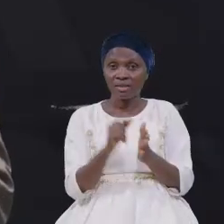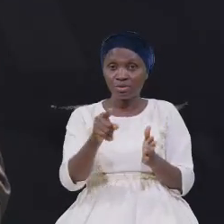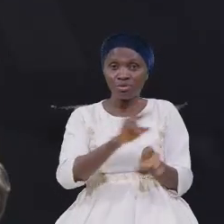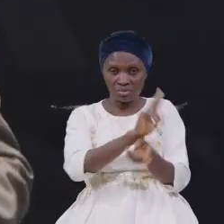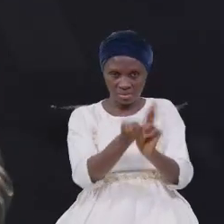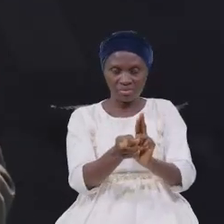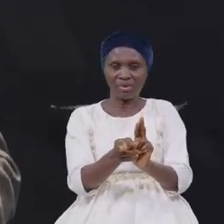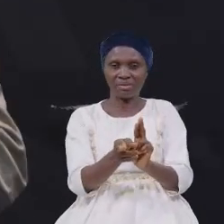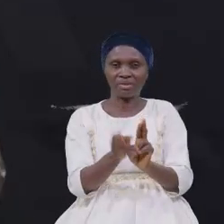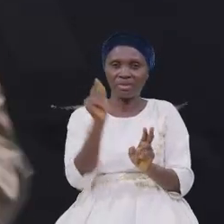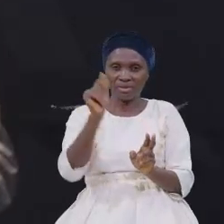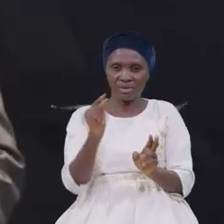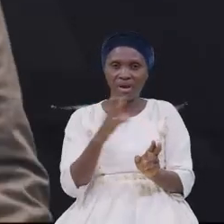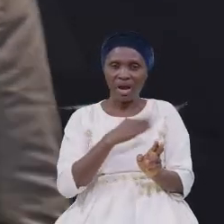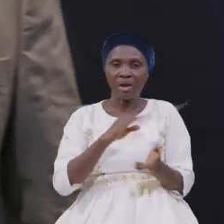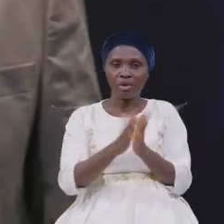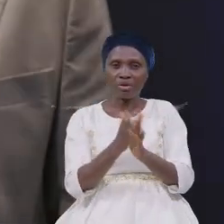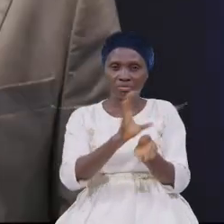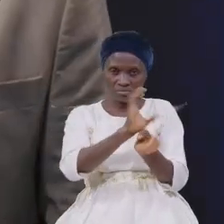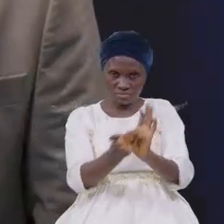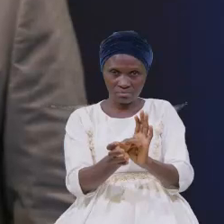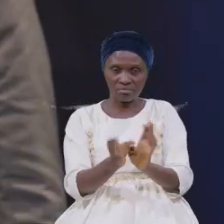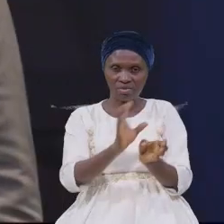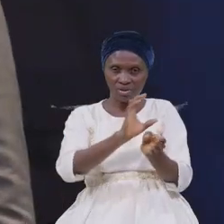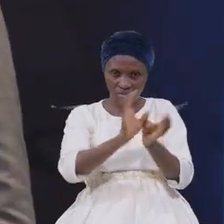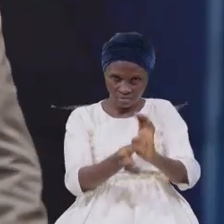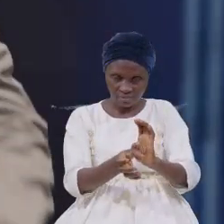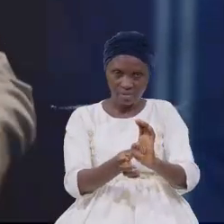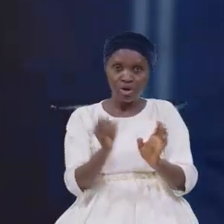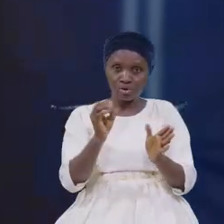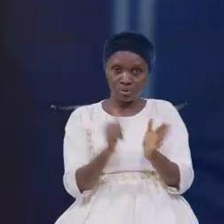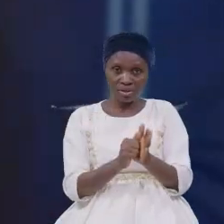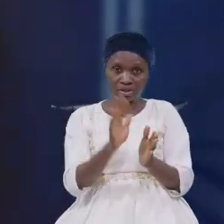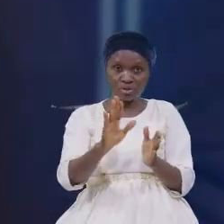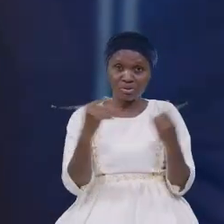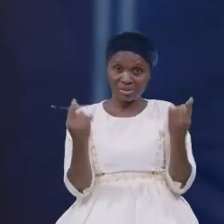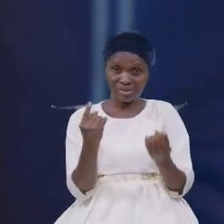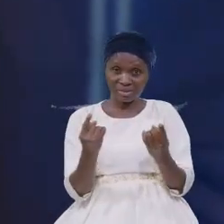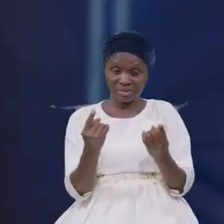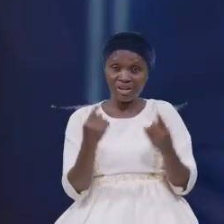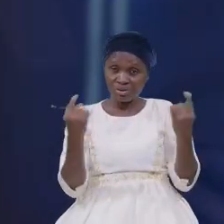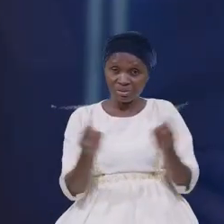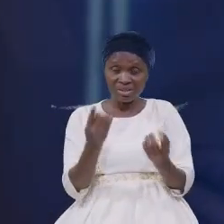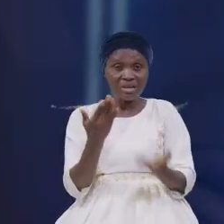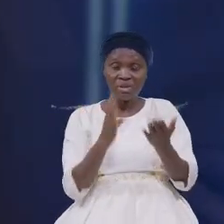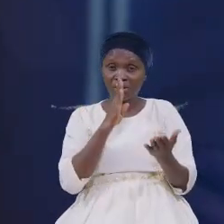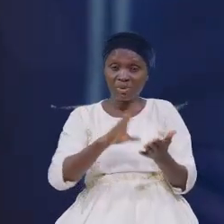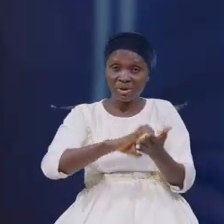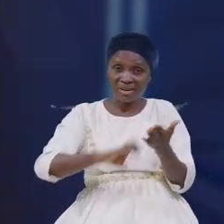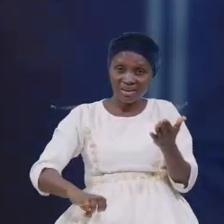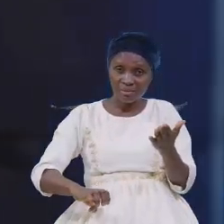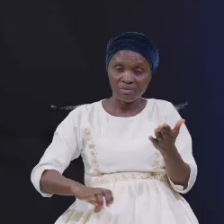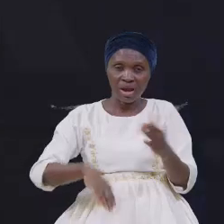converted. Conversion. And be converted, that your sins may be blotted out. That